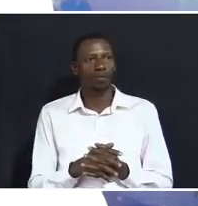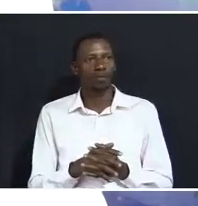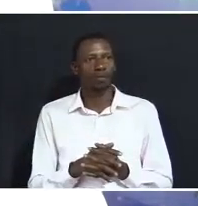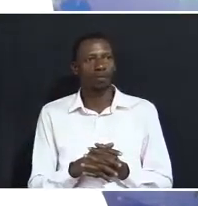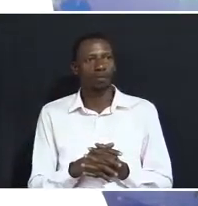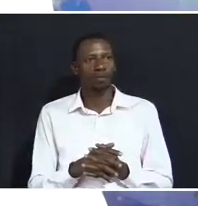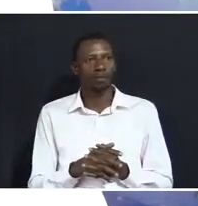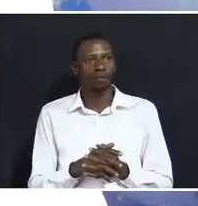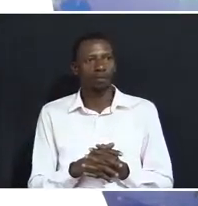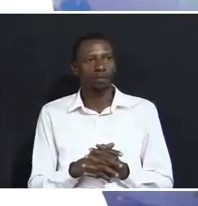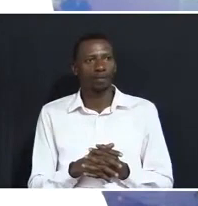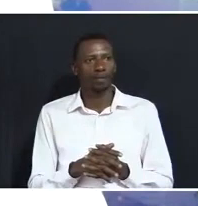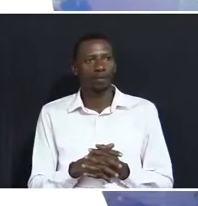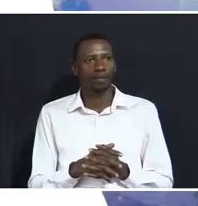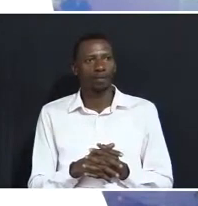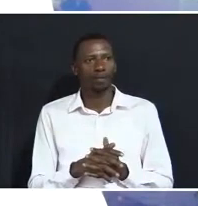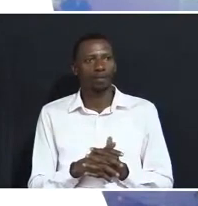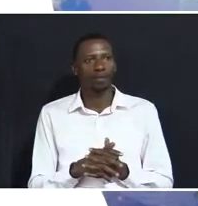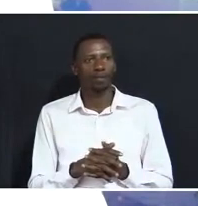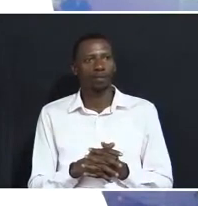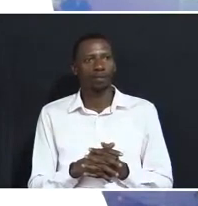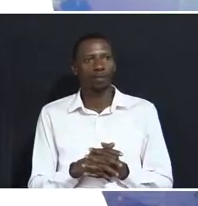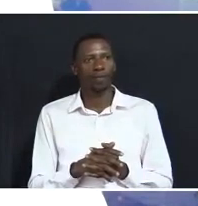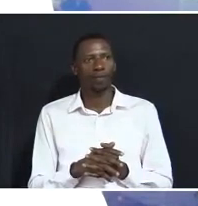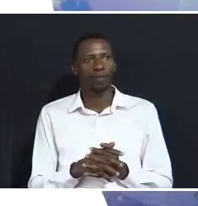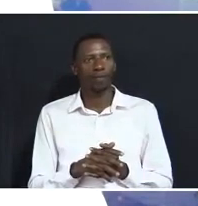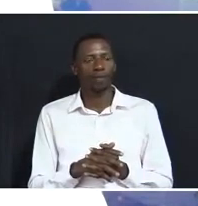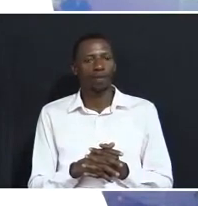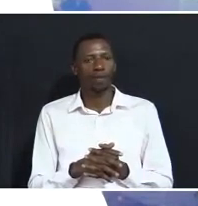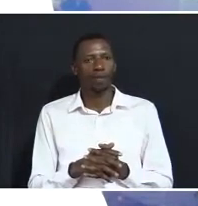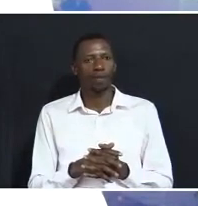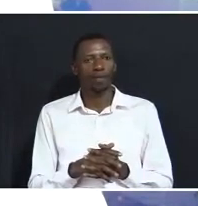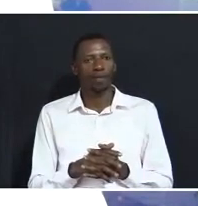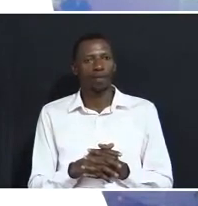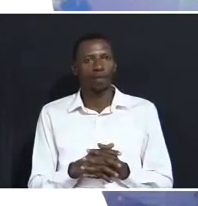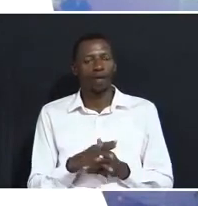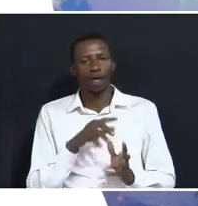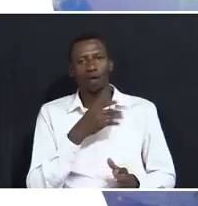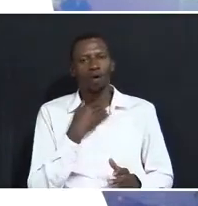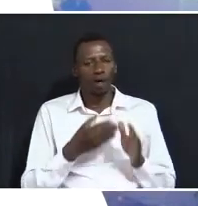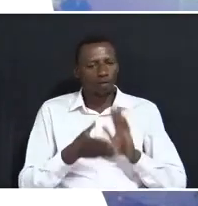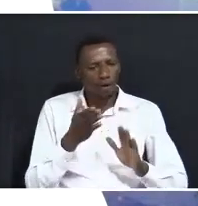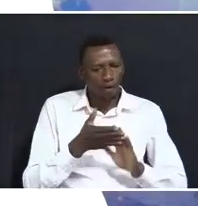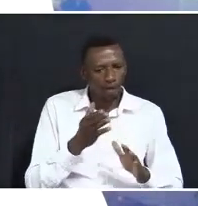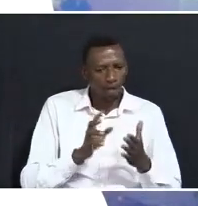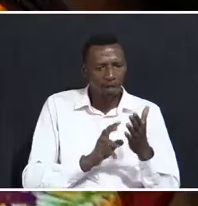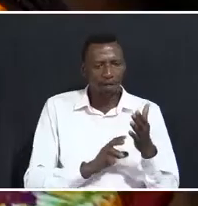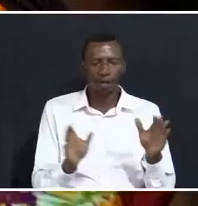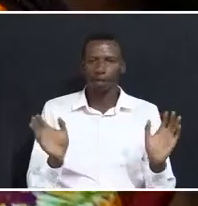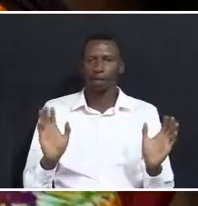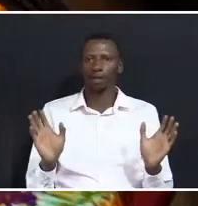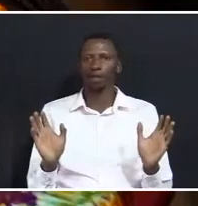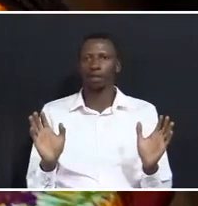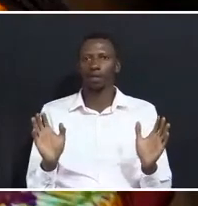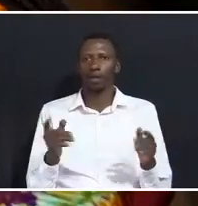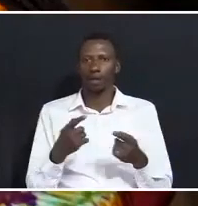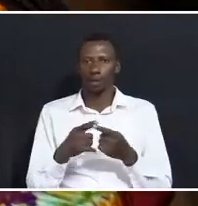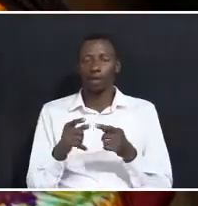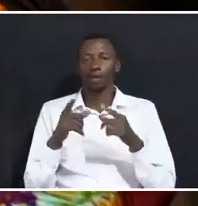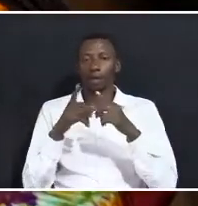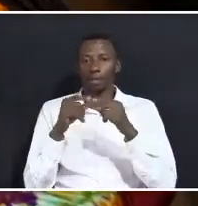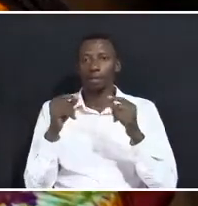just relax and follow. I'm really not in a hurry, but I have a message for the world, for all of us.